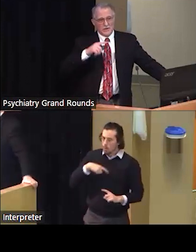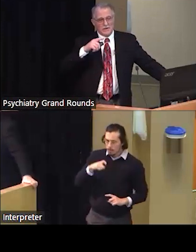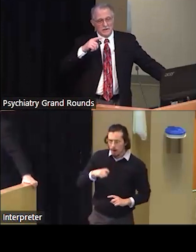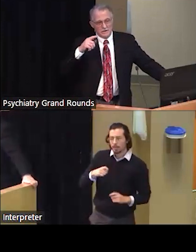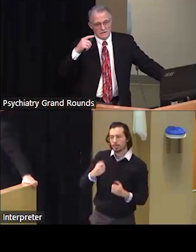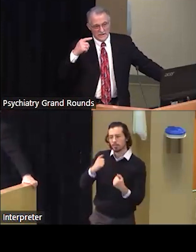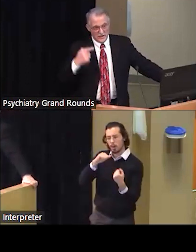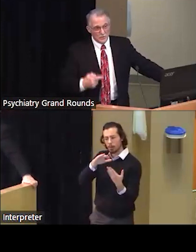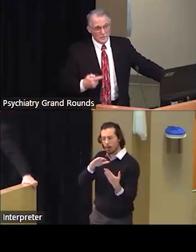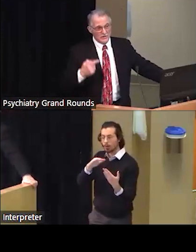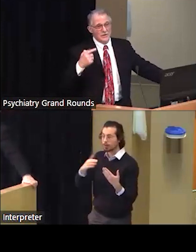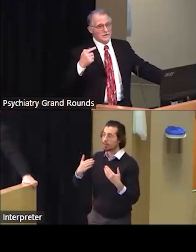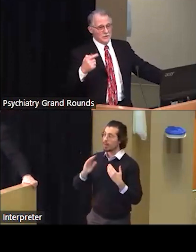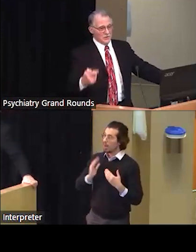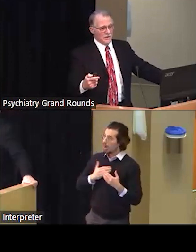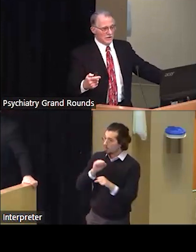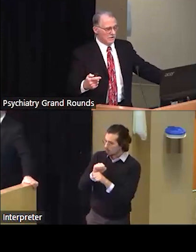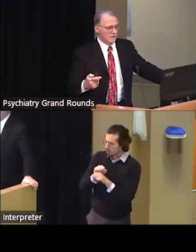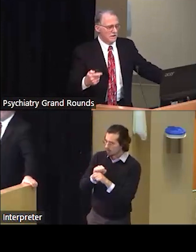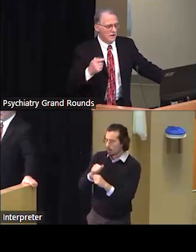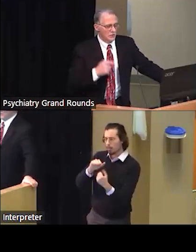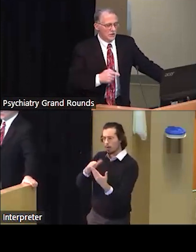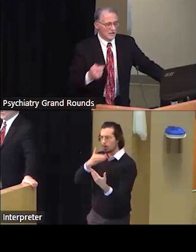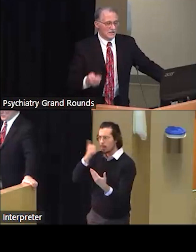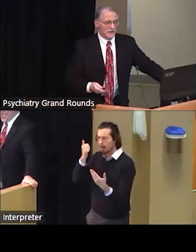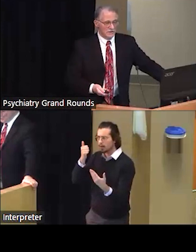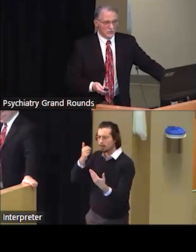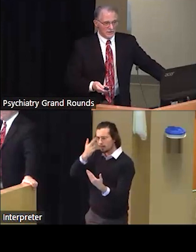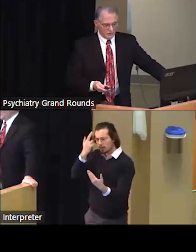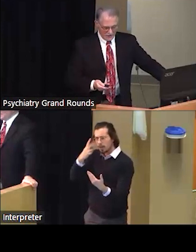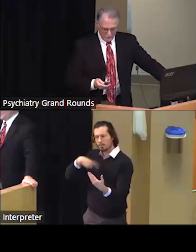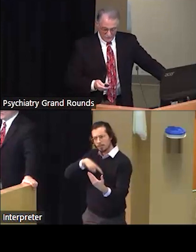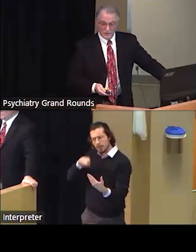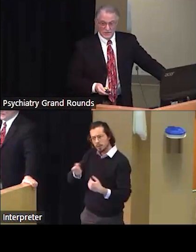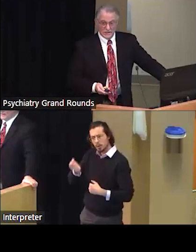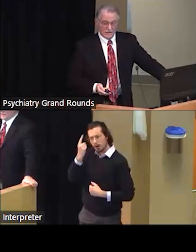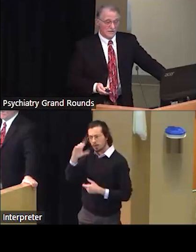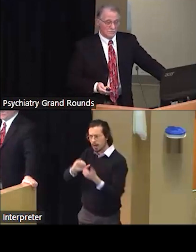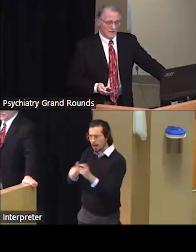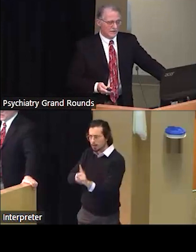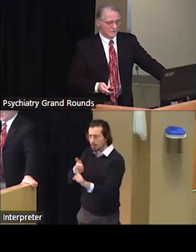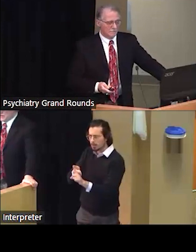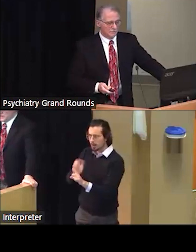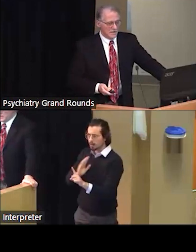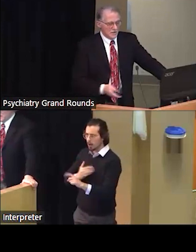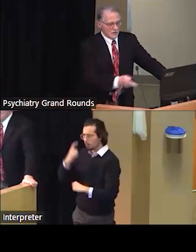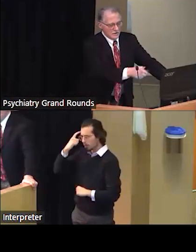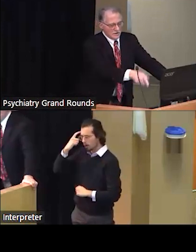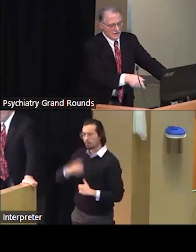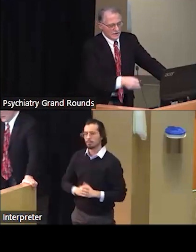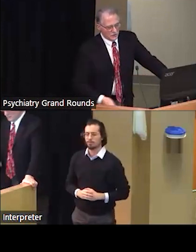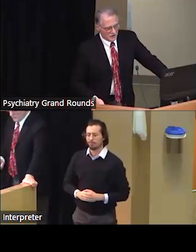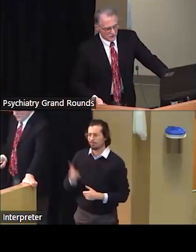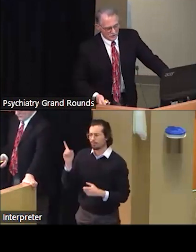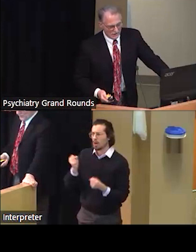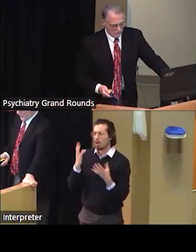how we are, as humans, trying to do our work and realize we have to do a better job of understanding the impact. So there's